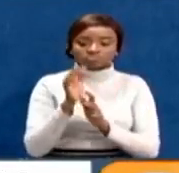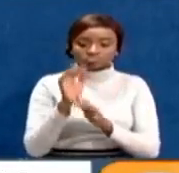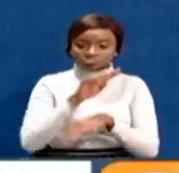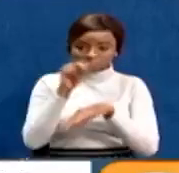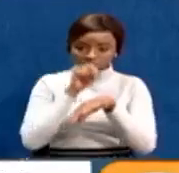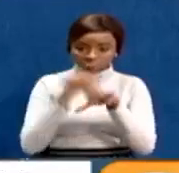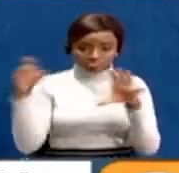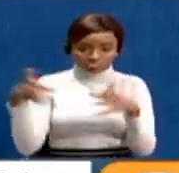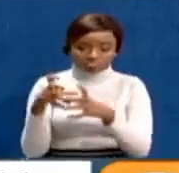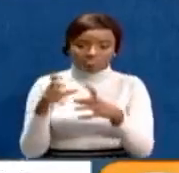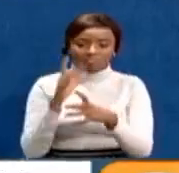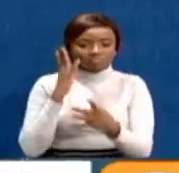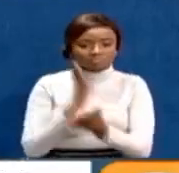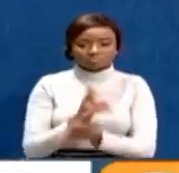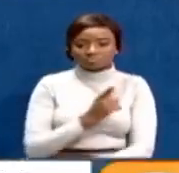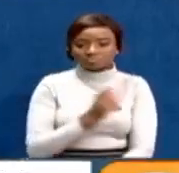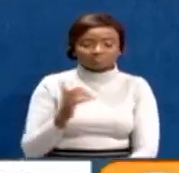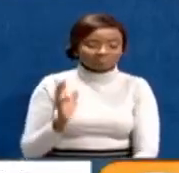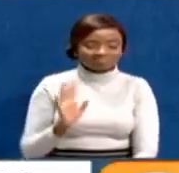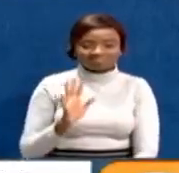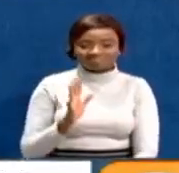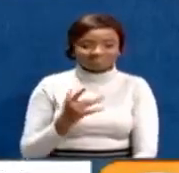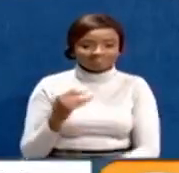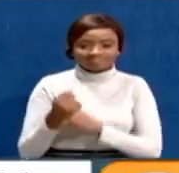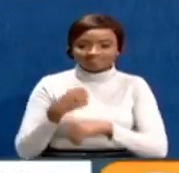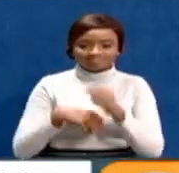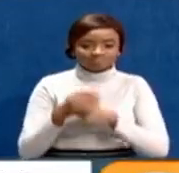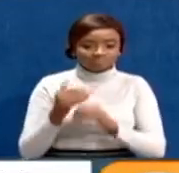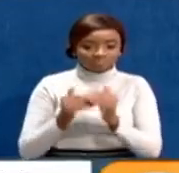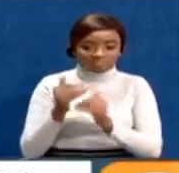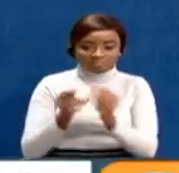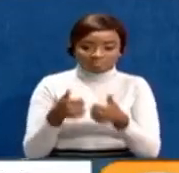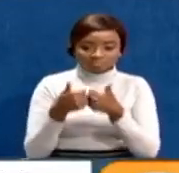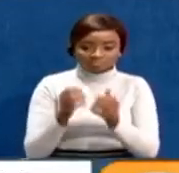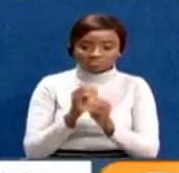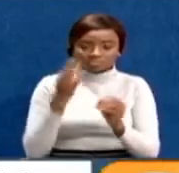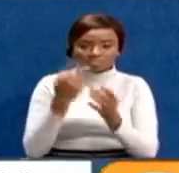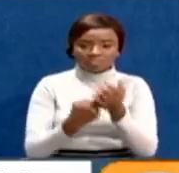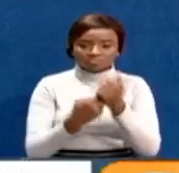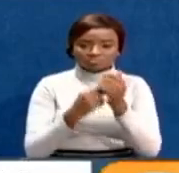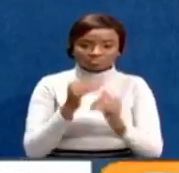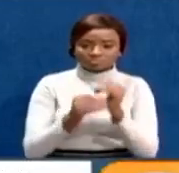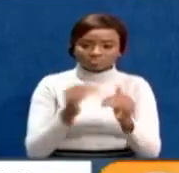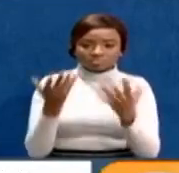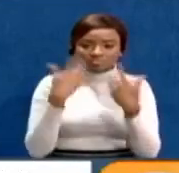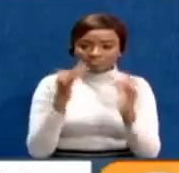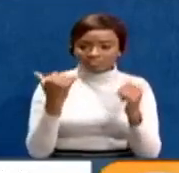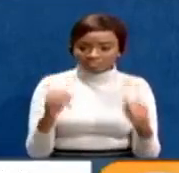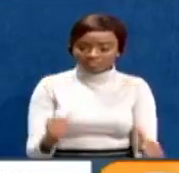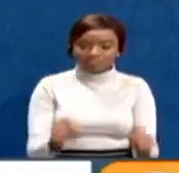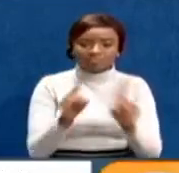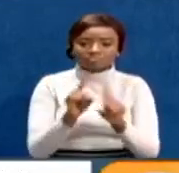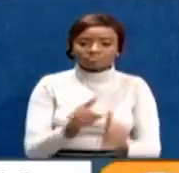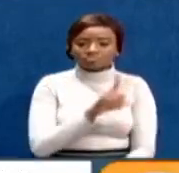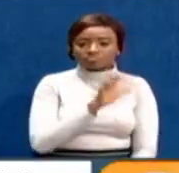nationalization as obscure and premature, as the public-private partnership process is incomplete. LSK also poked